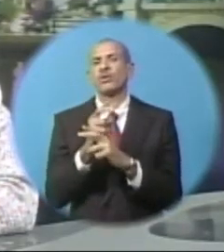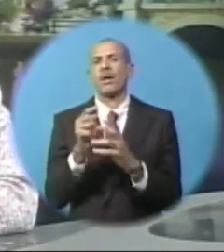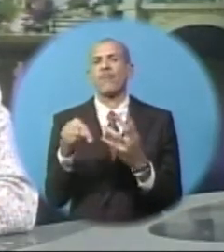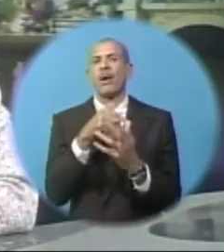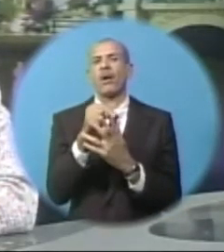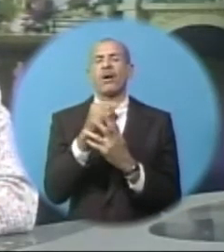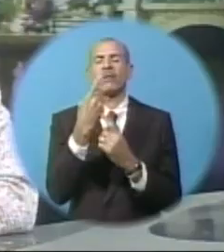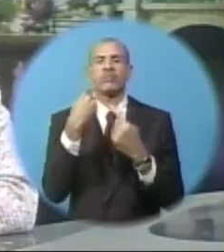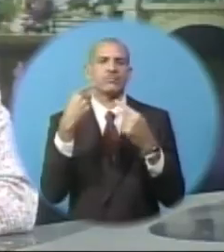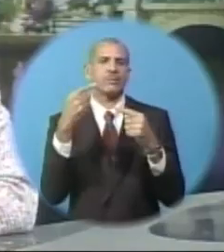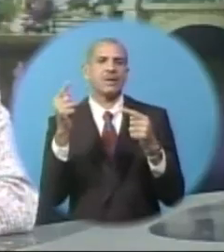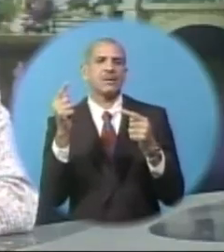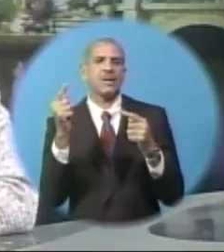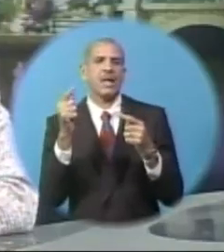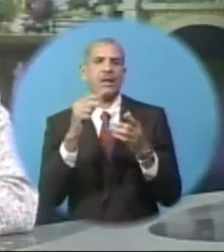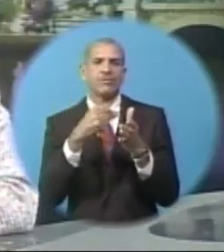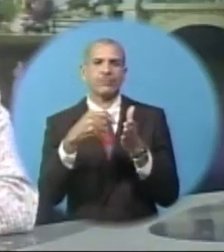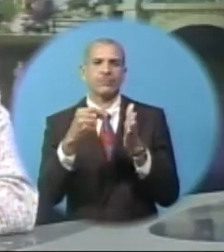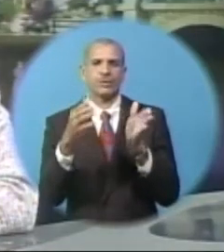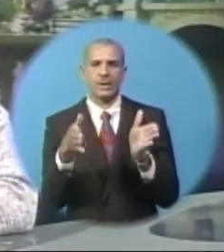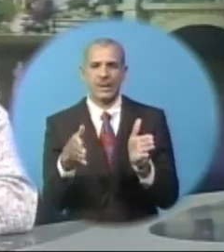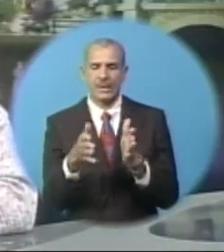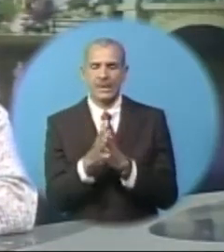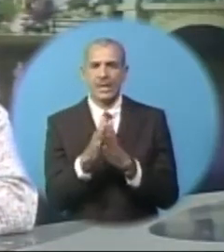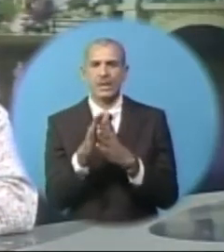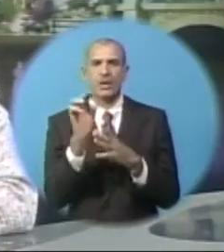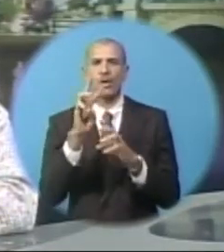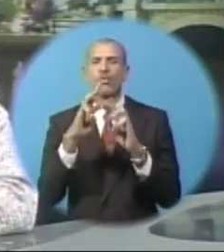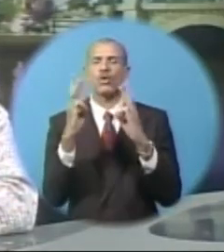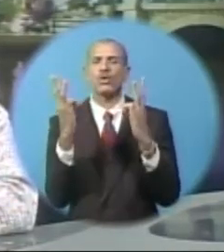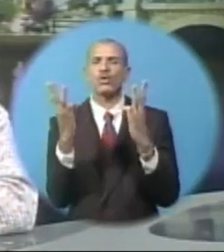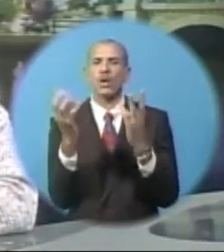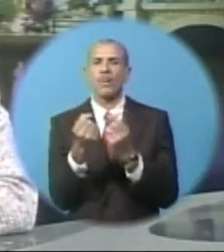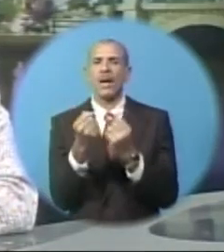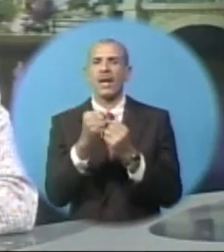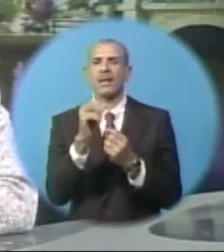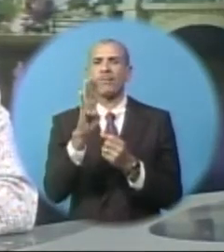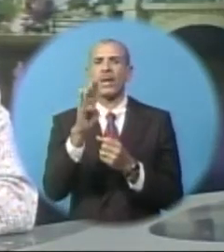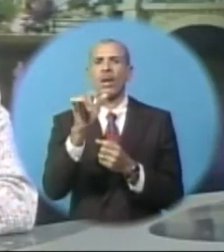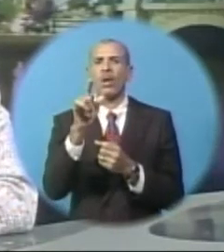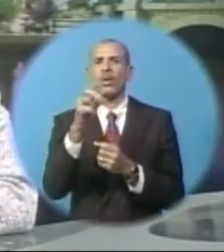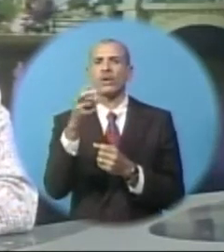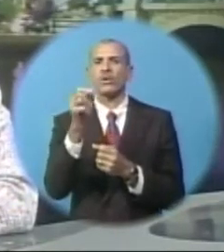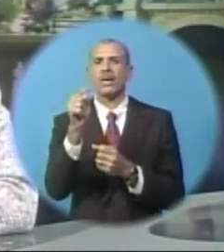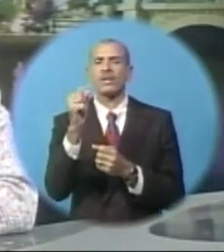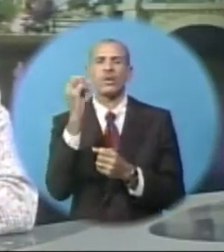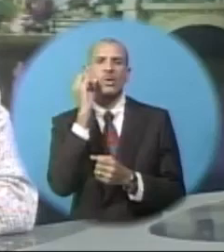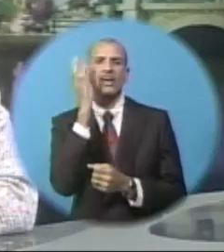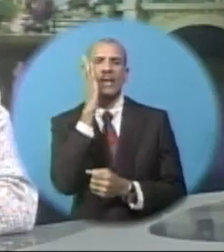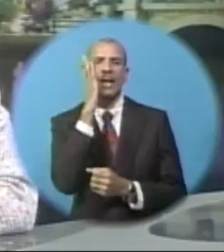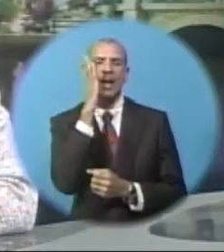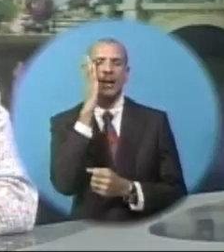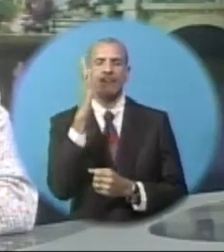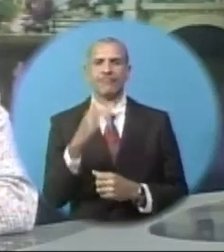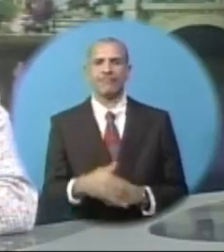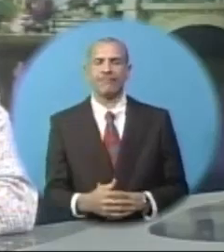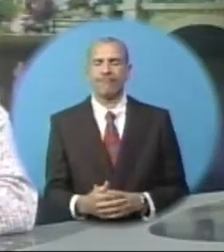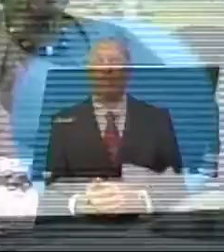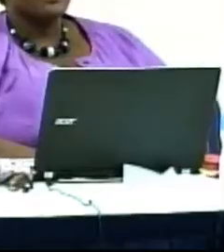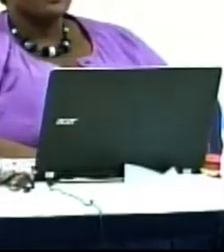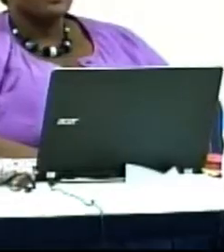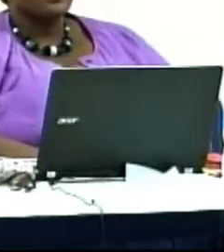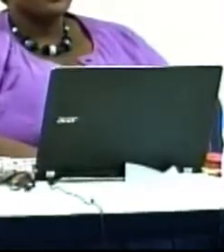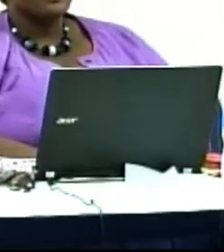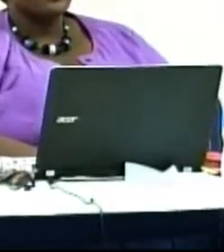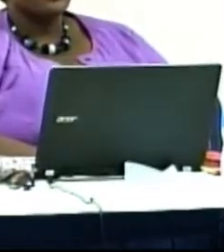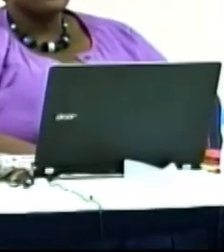and journalists. And that's the aim of a workshop currently underway at the Blue Horizon Hotel. Lisa Lord reports.